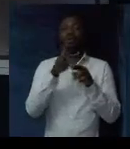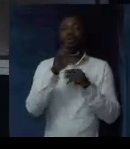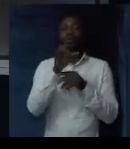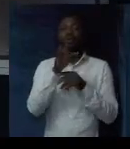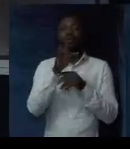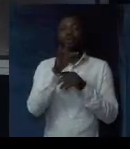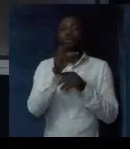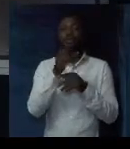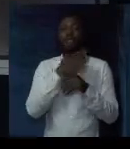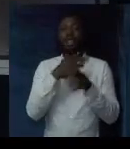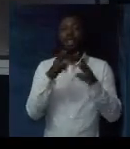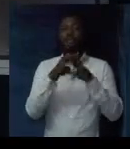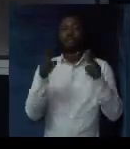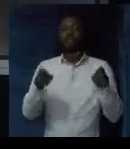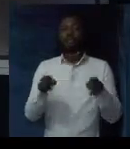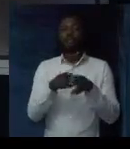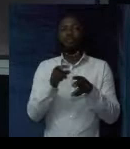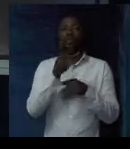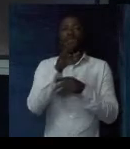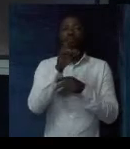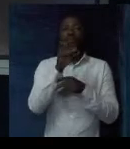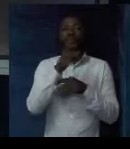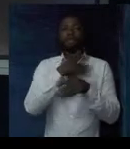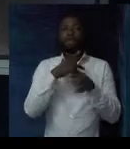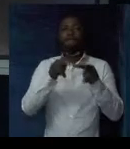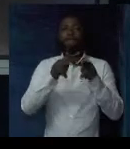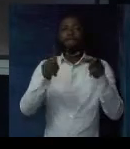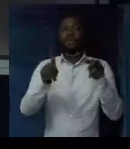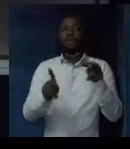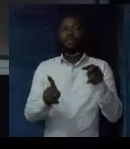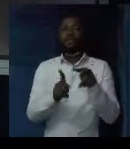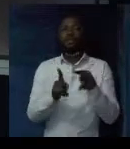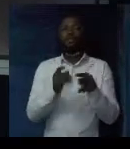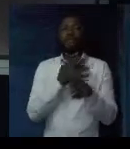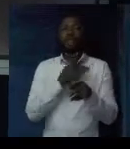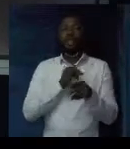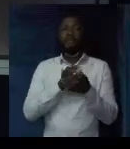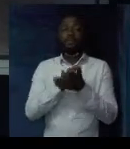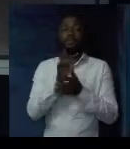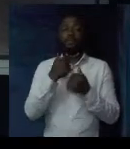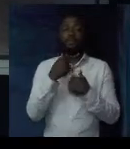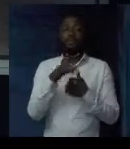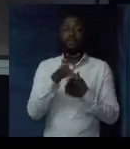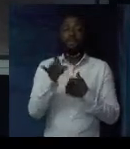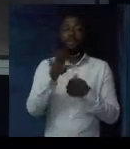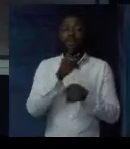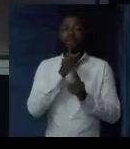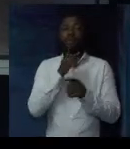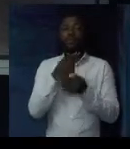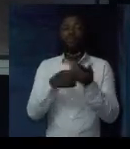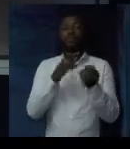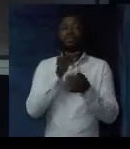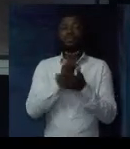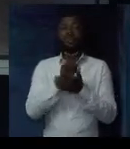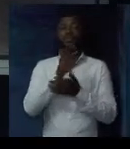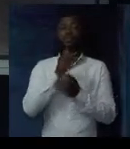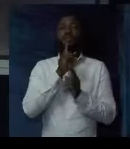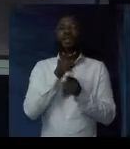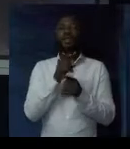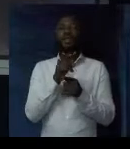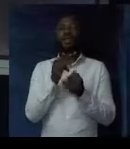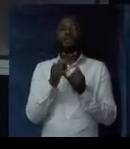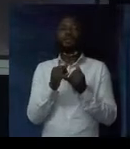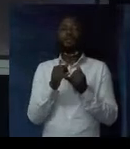and rectangles, rhombuses and parallelograms, rhombuses and squares. And I believe you have selected your answer, but is that your